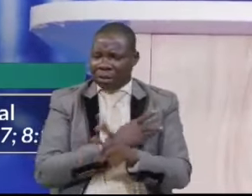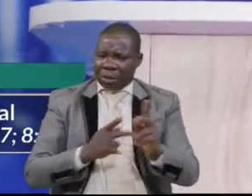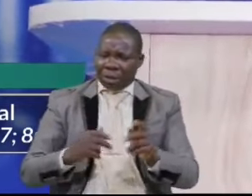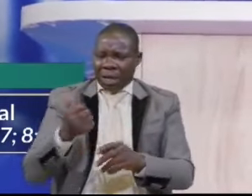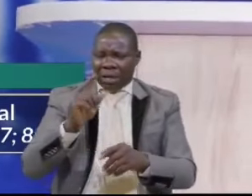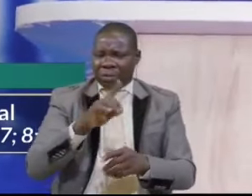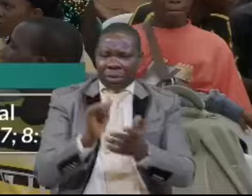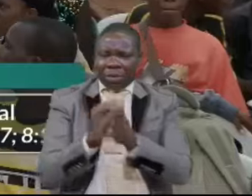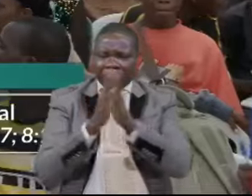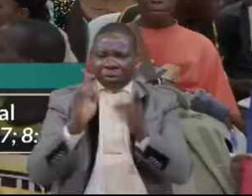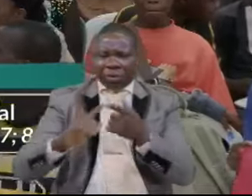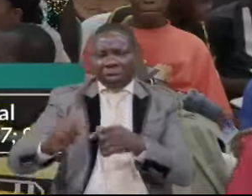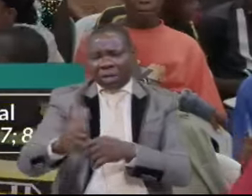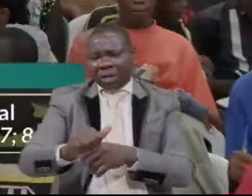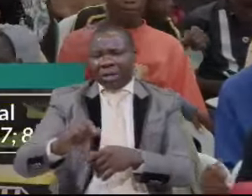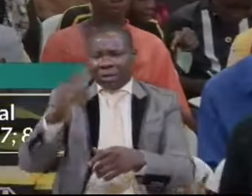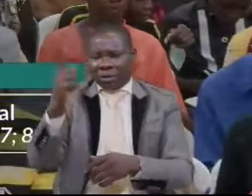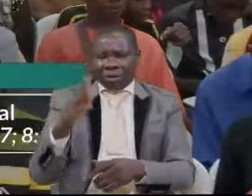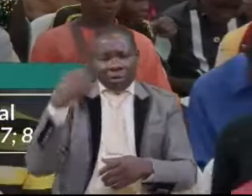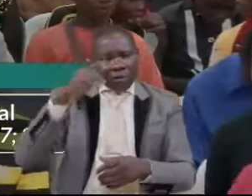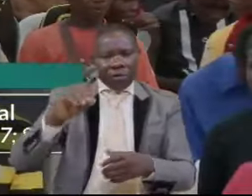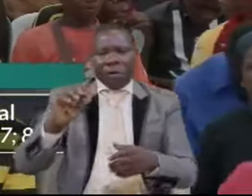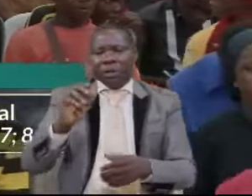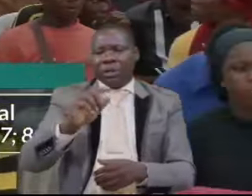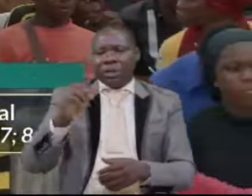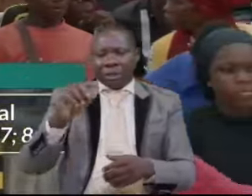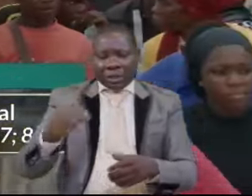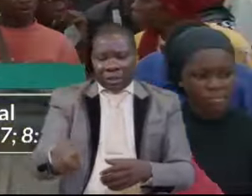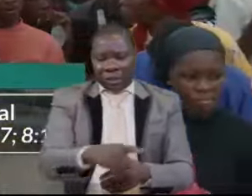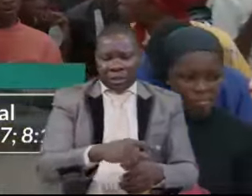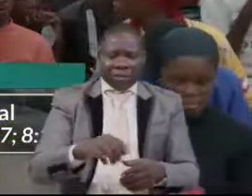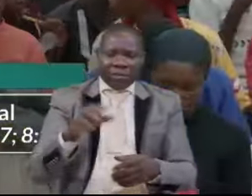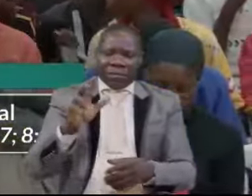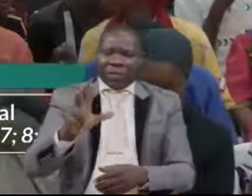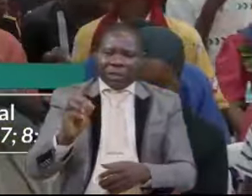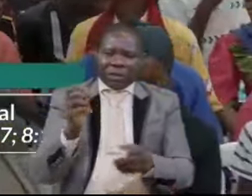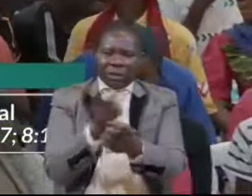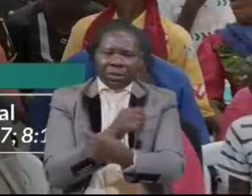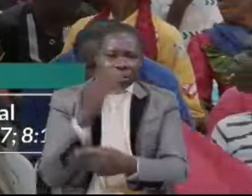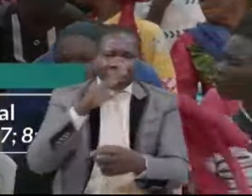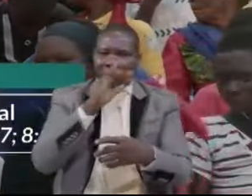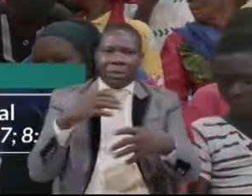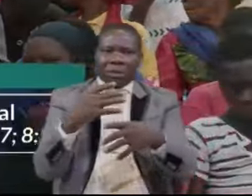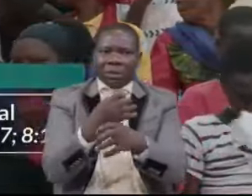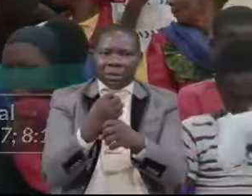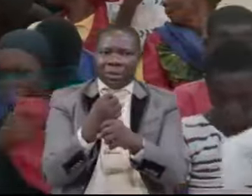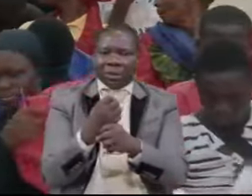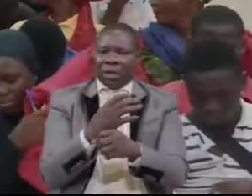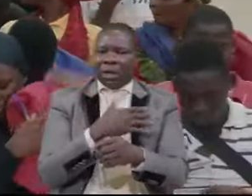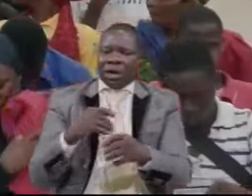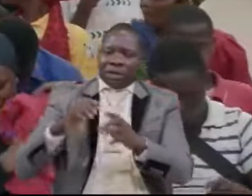any God for these 30 days, he'll be taken and thrown into the lion's den. Or someone